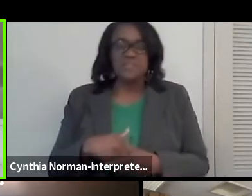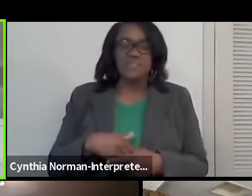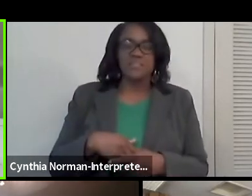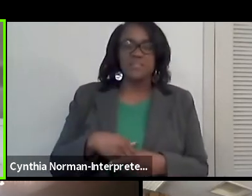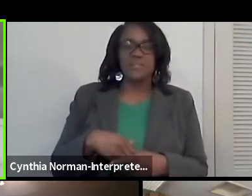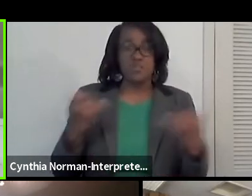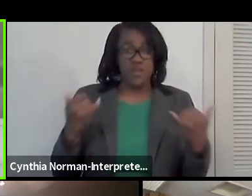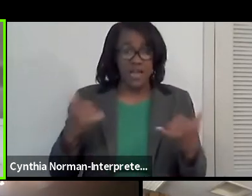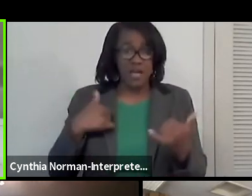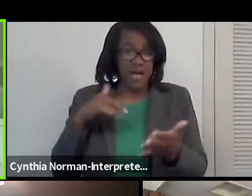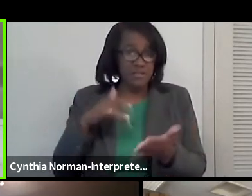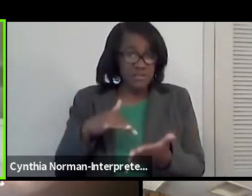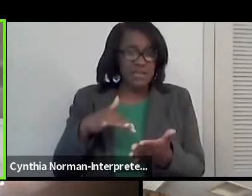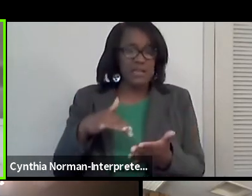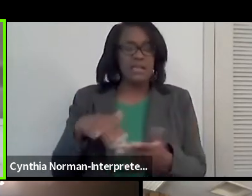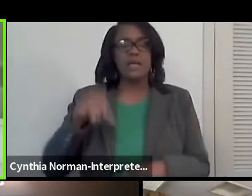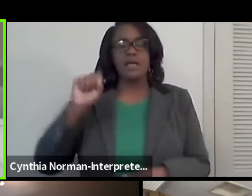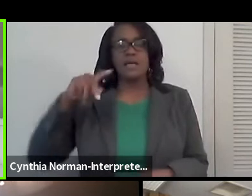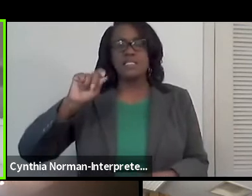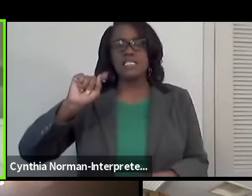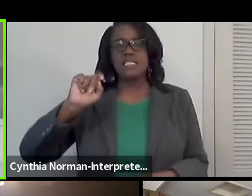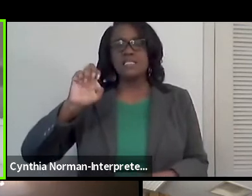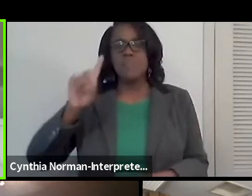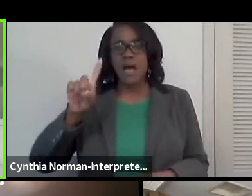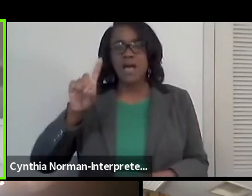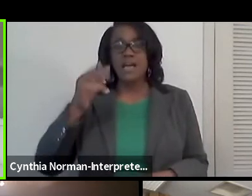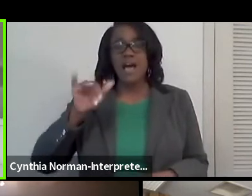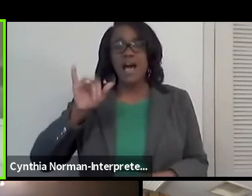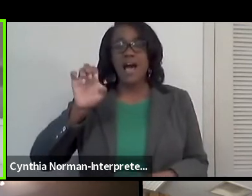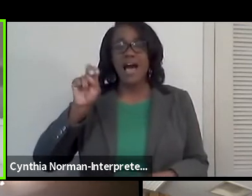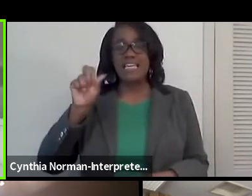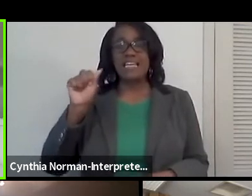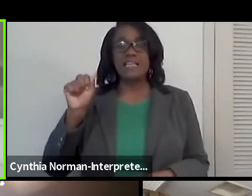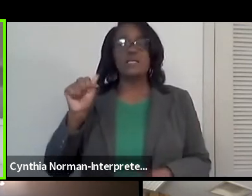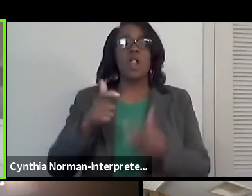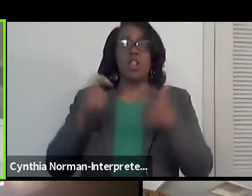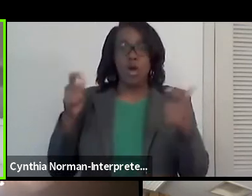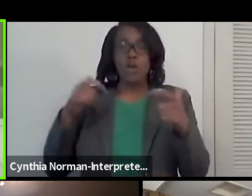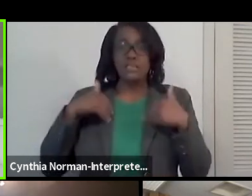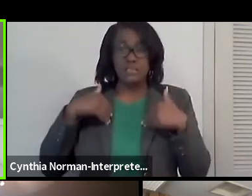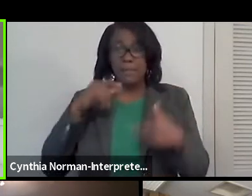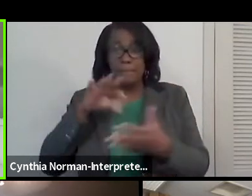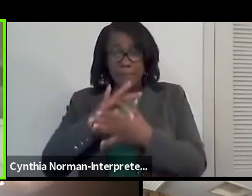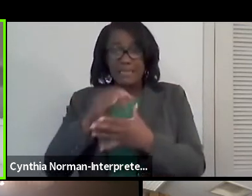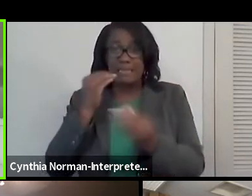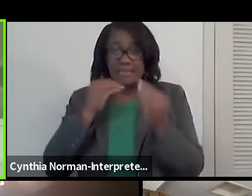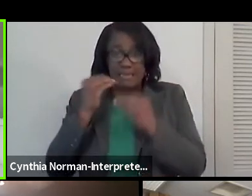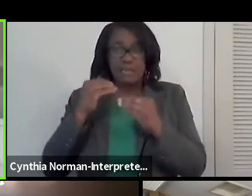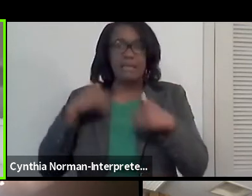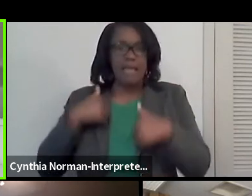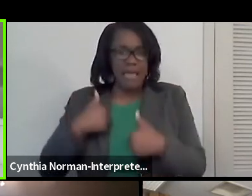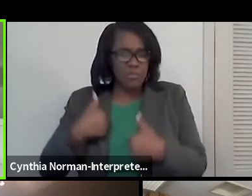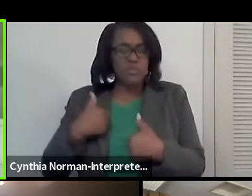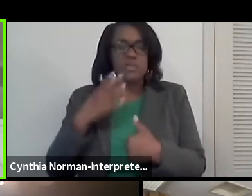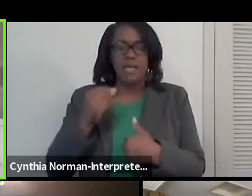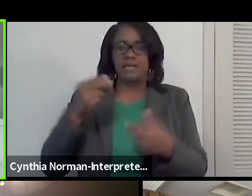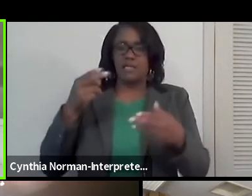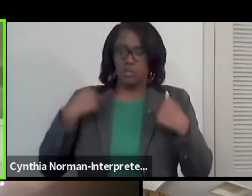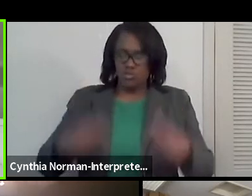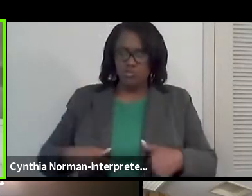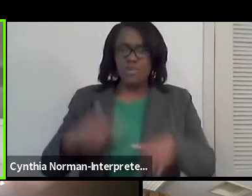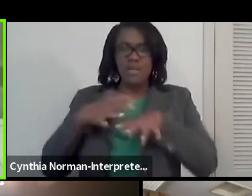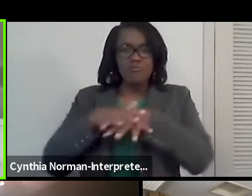now I study how spotted hyenas and other large carnivores interact with people, livestock, and human infrastructure, and my specialty